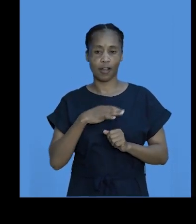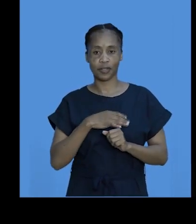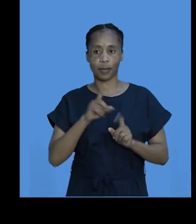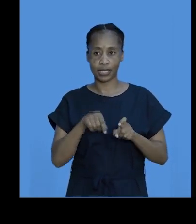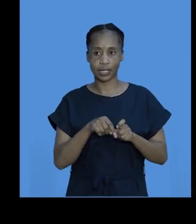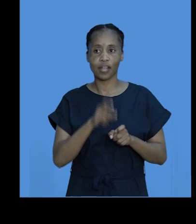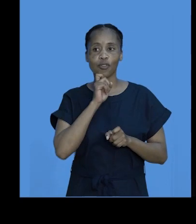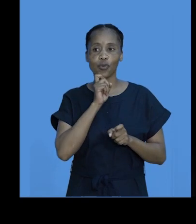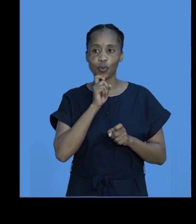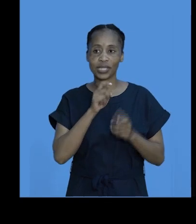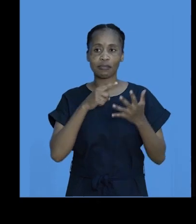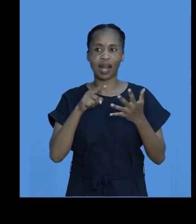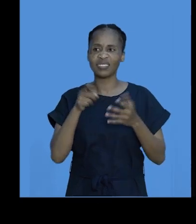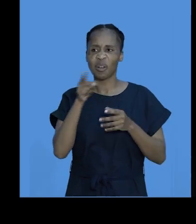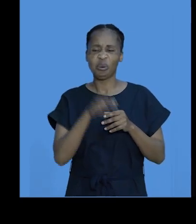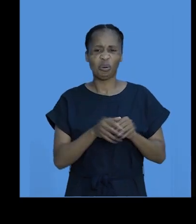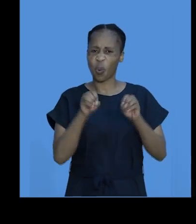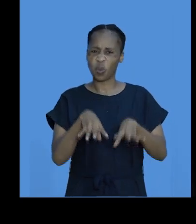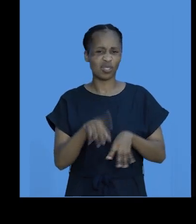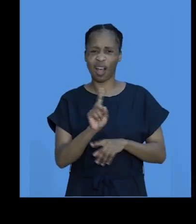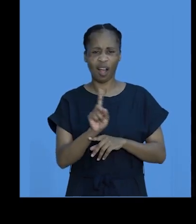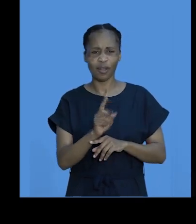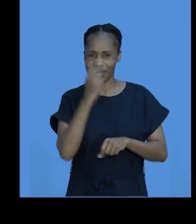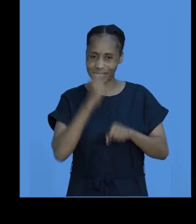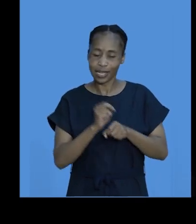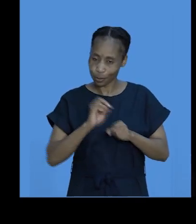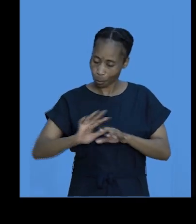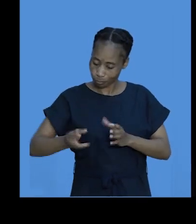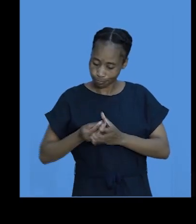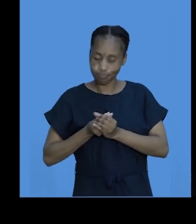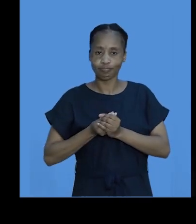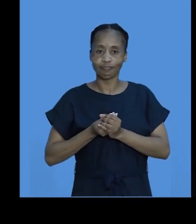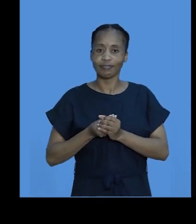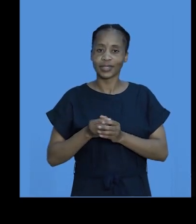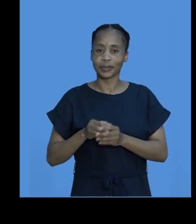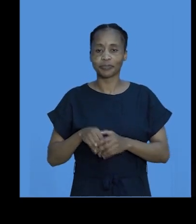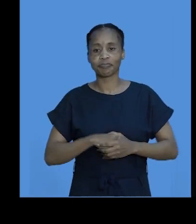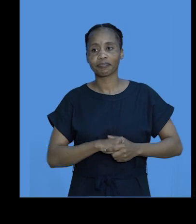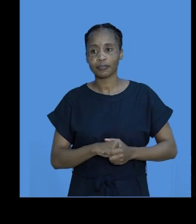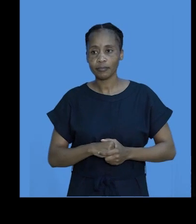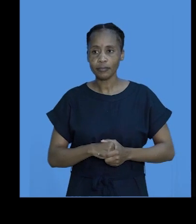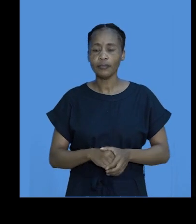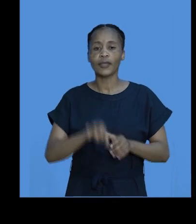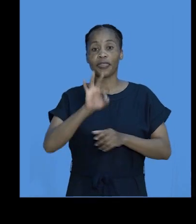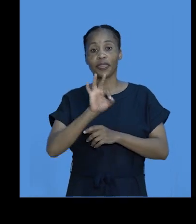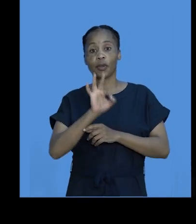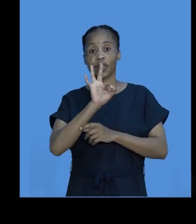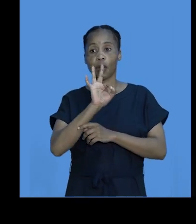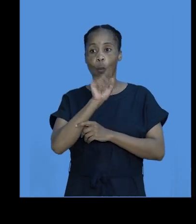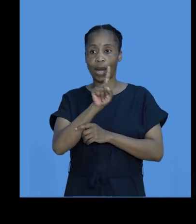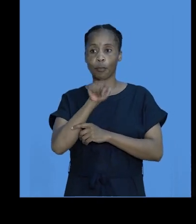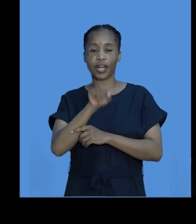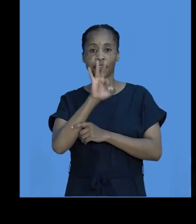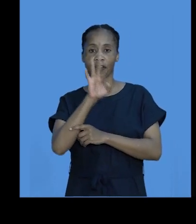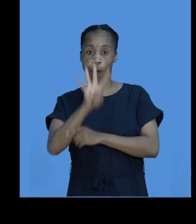So please be comfortable. You cannot lose those marks there in the exam. Let's go to the fourth question. It says people